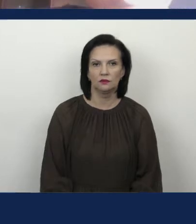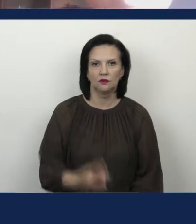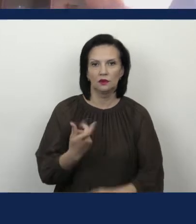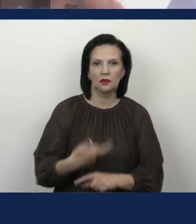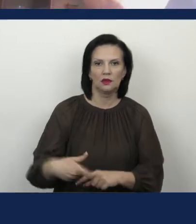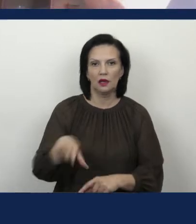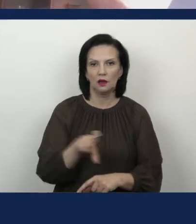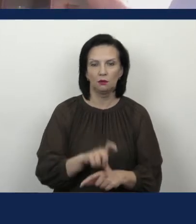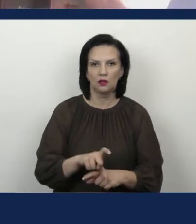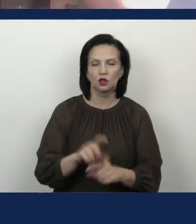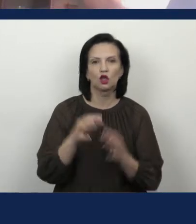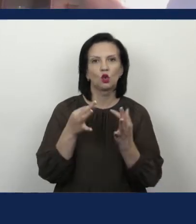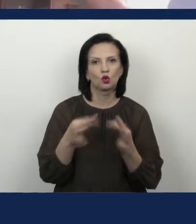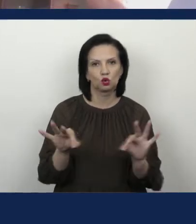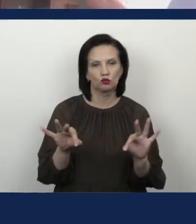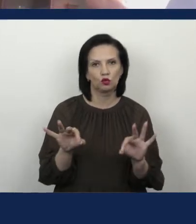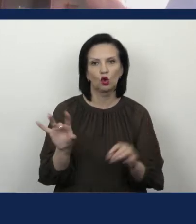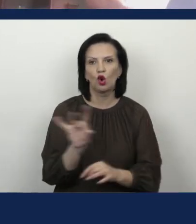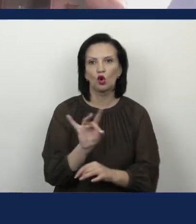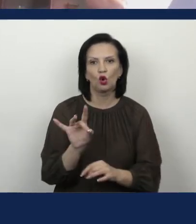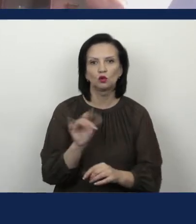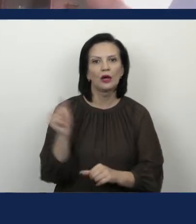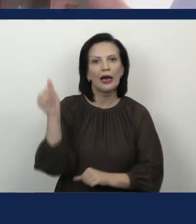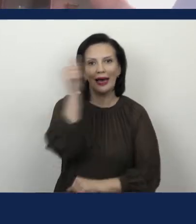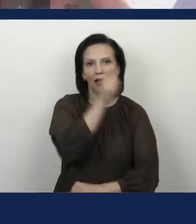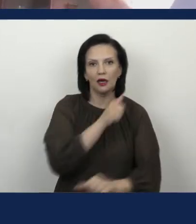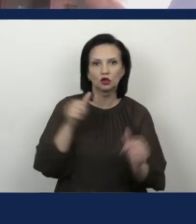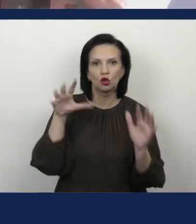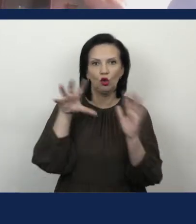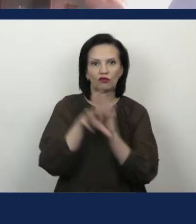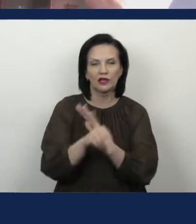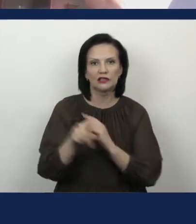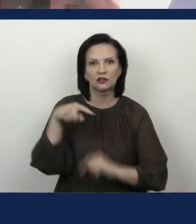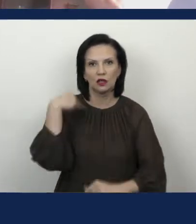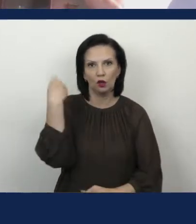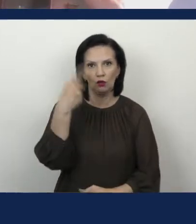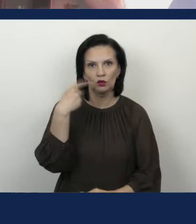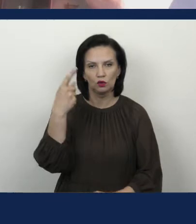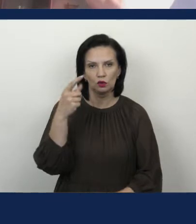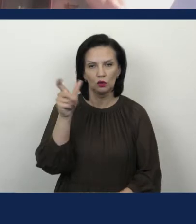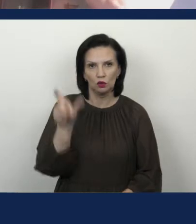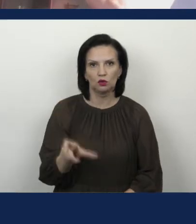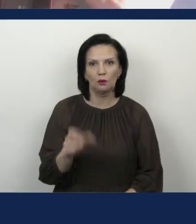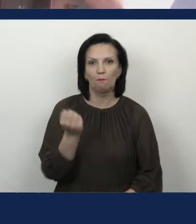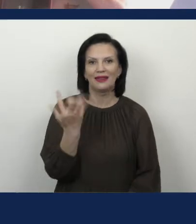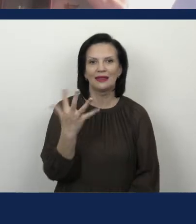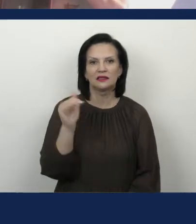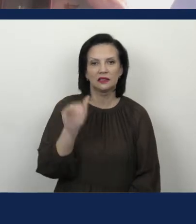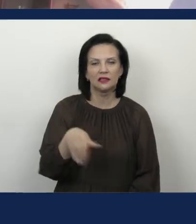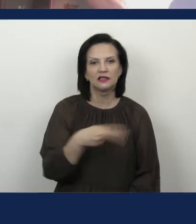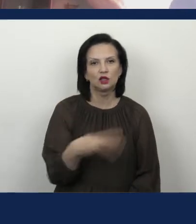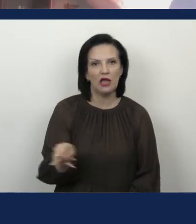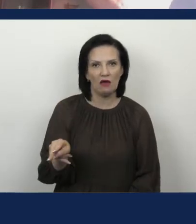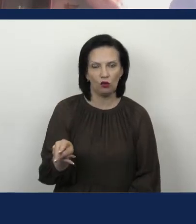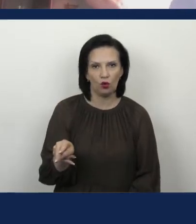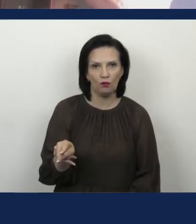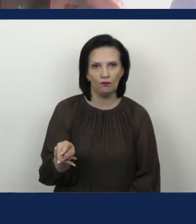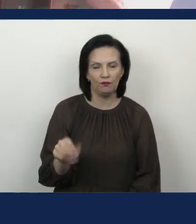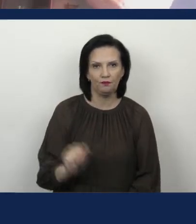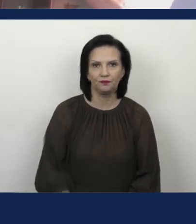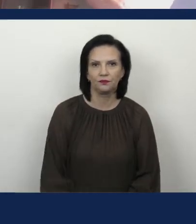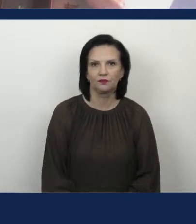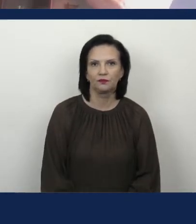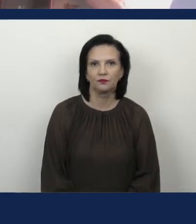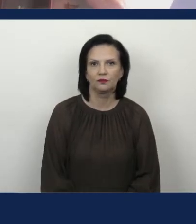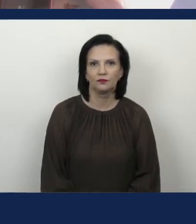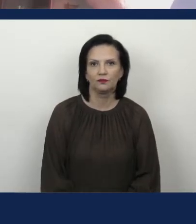donation by a national person is 15,000 euros. Besides this limit,